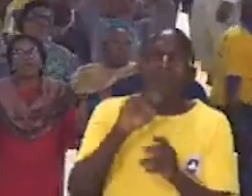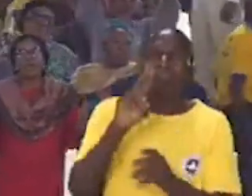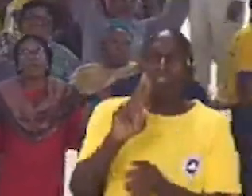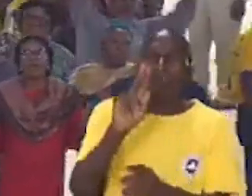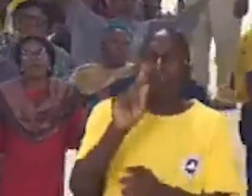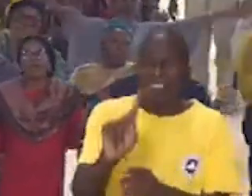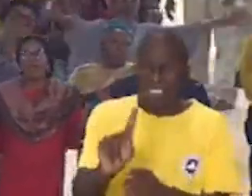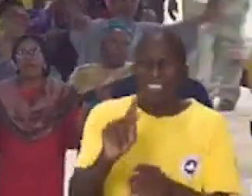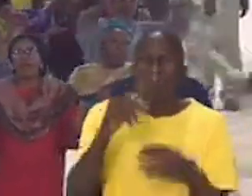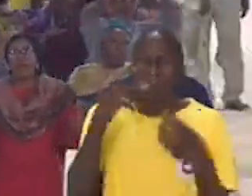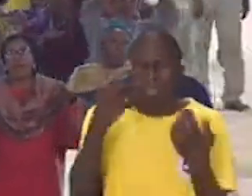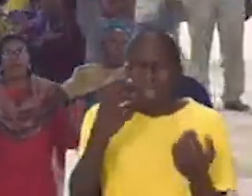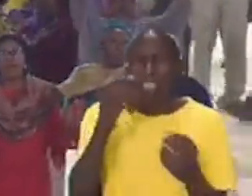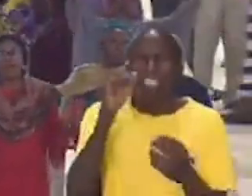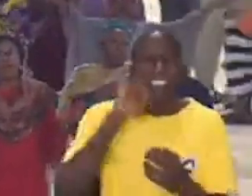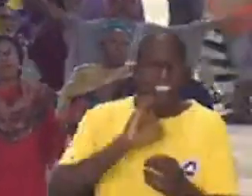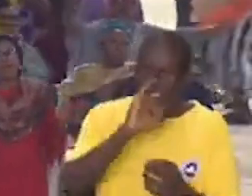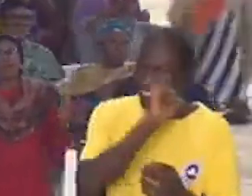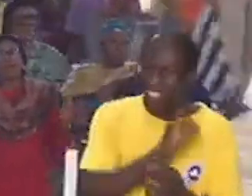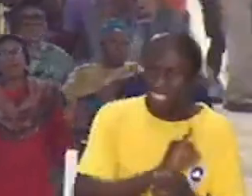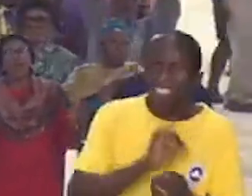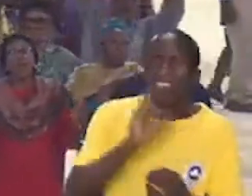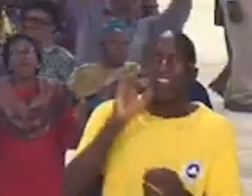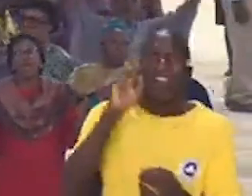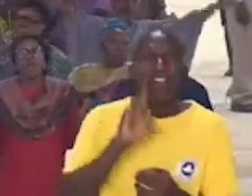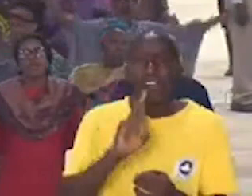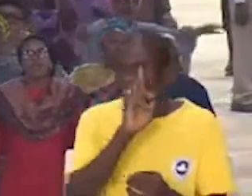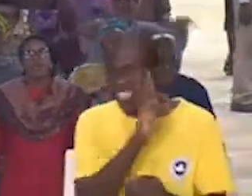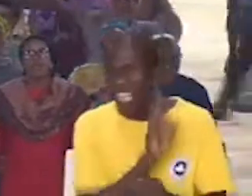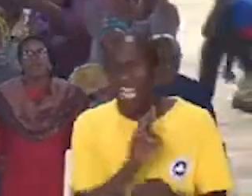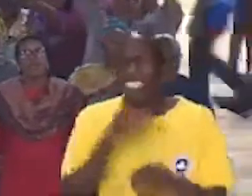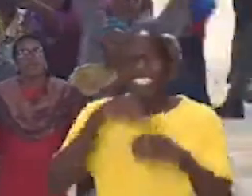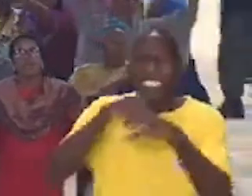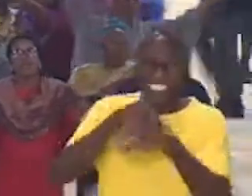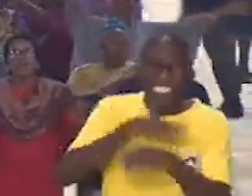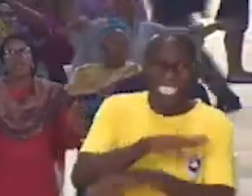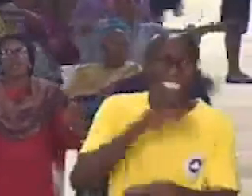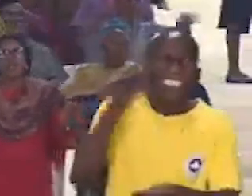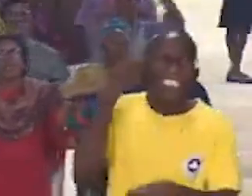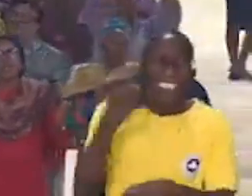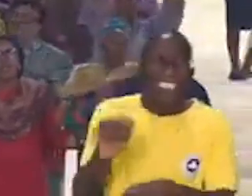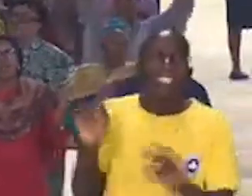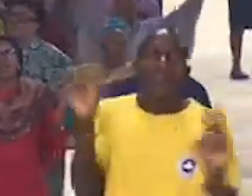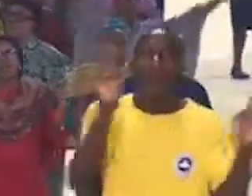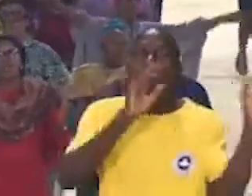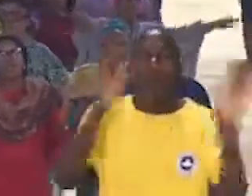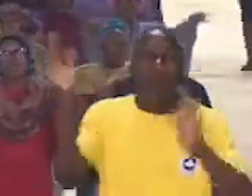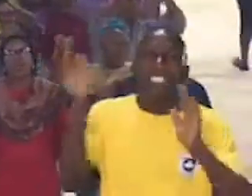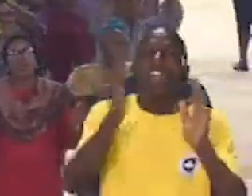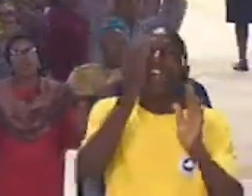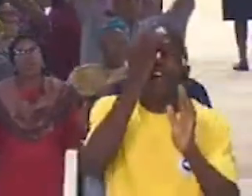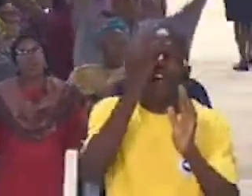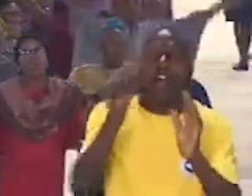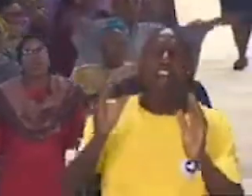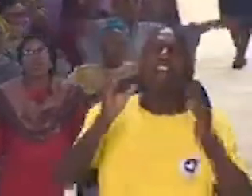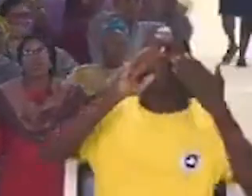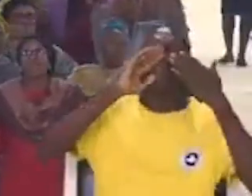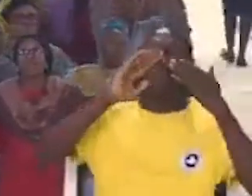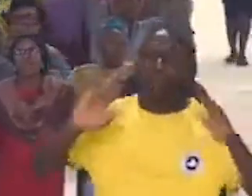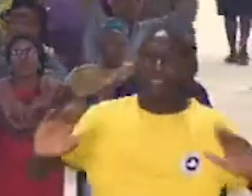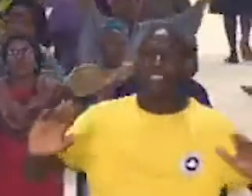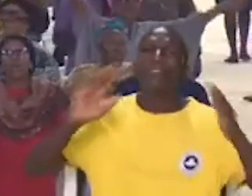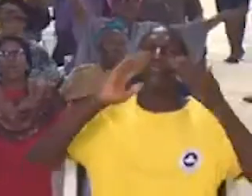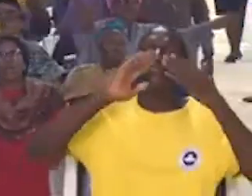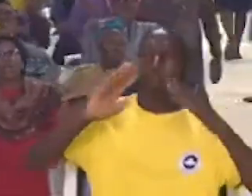Russia, Israel and Gaza. Send the wind of peace, peace, peace, peace,